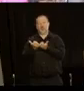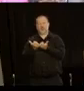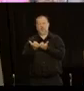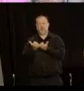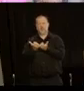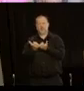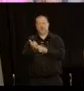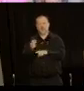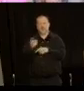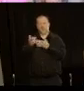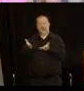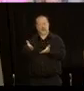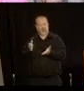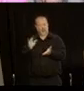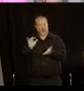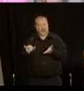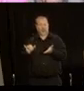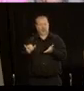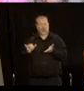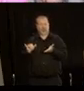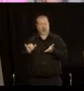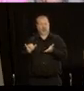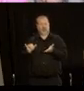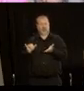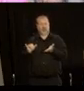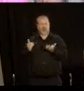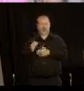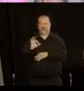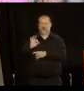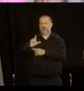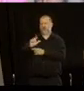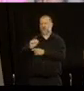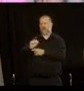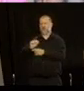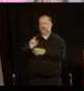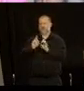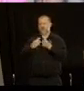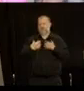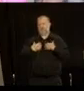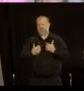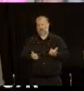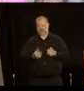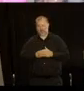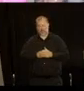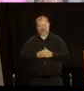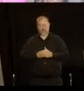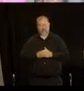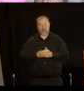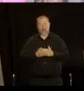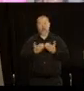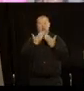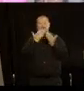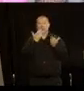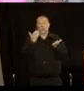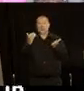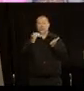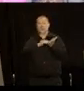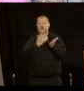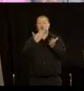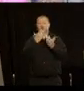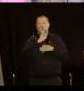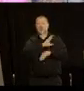in providing and is based here in the Florida Department of Health. So I just want to thank you again. Thank you for